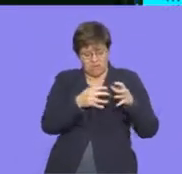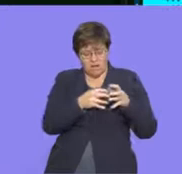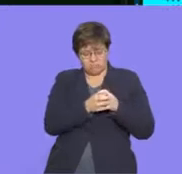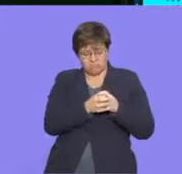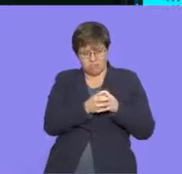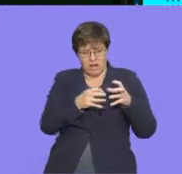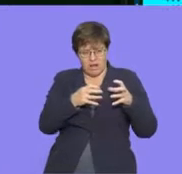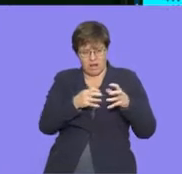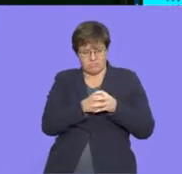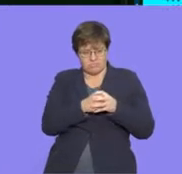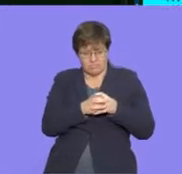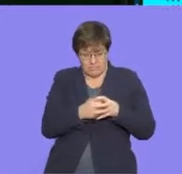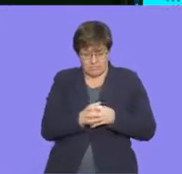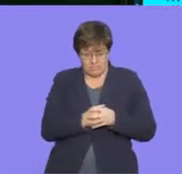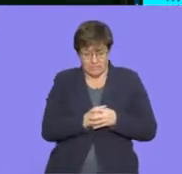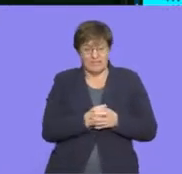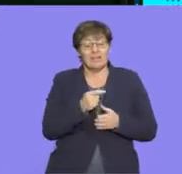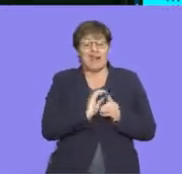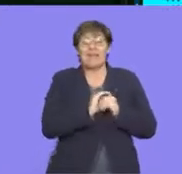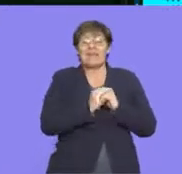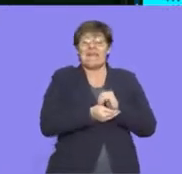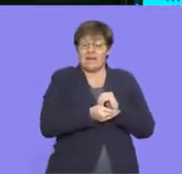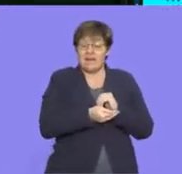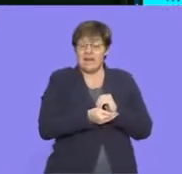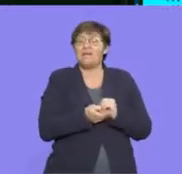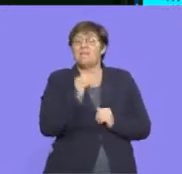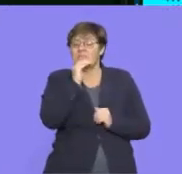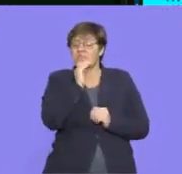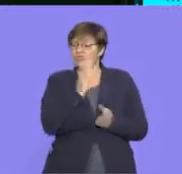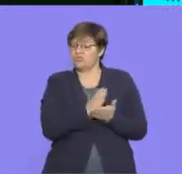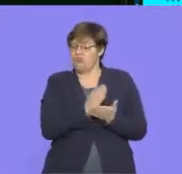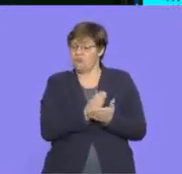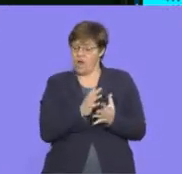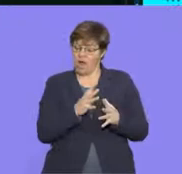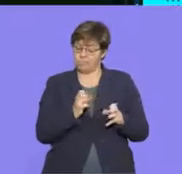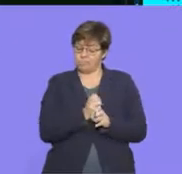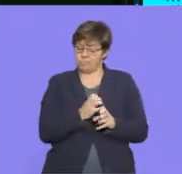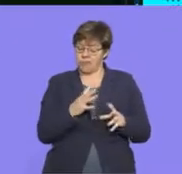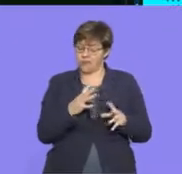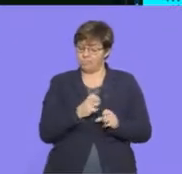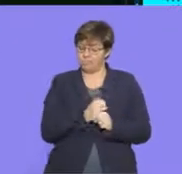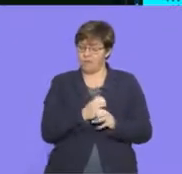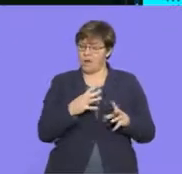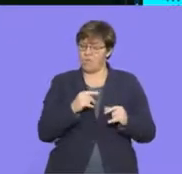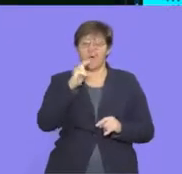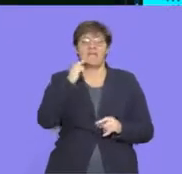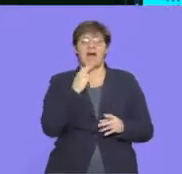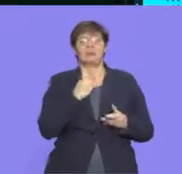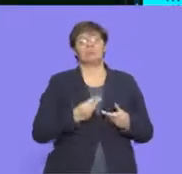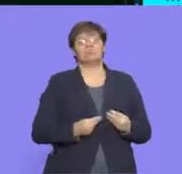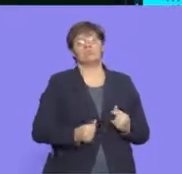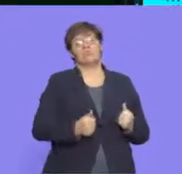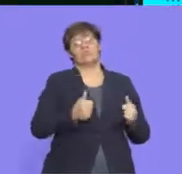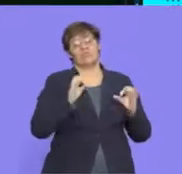and it relaxes. Okay, and that little cover just makes sure that when it does that, the movement is nice and